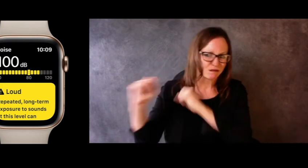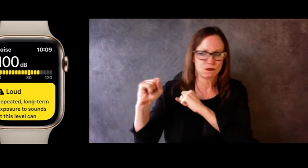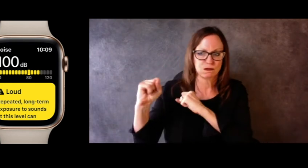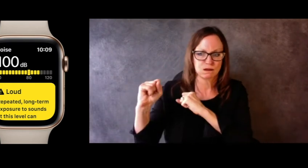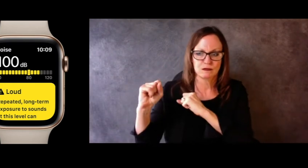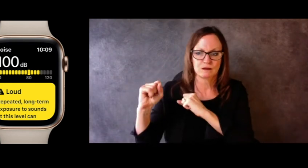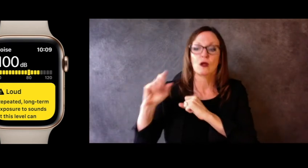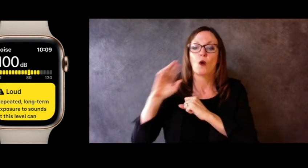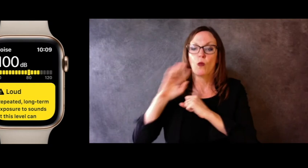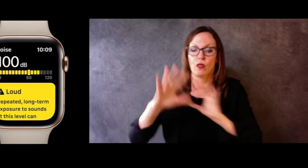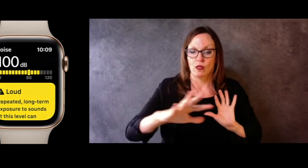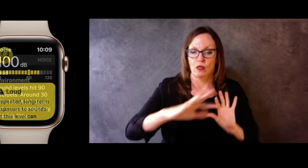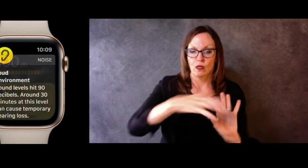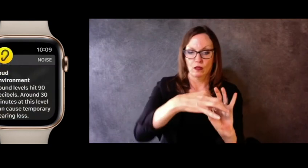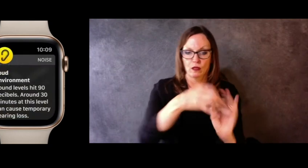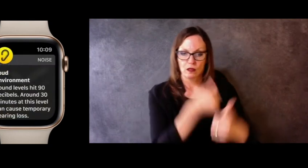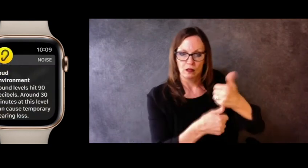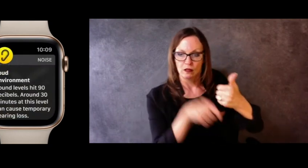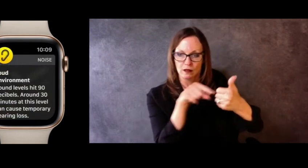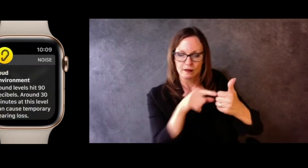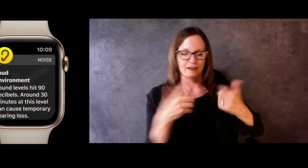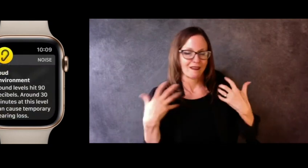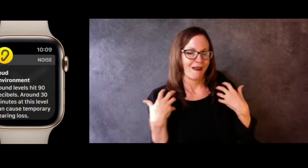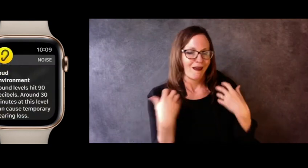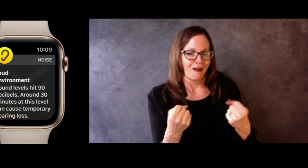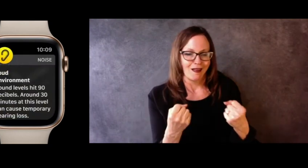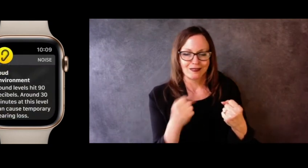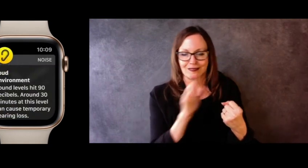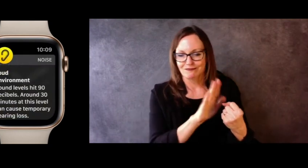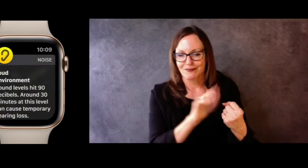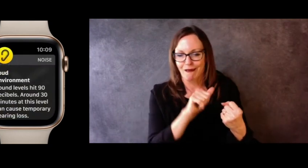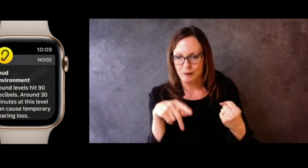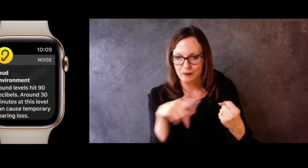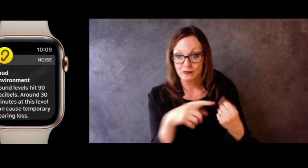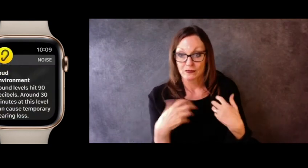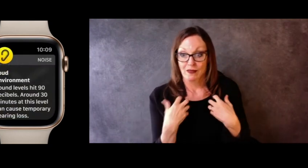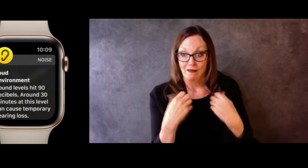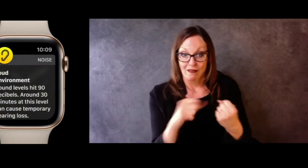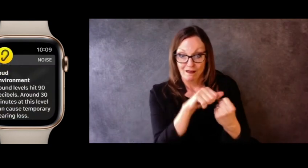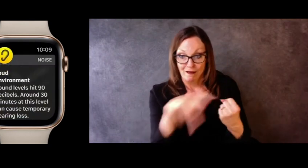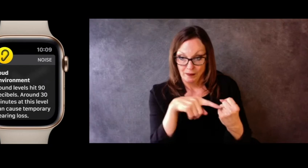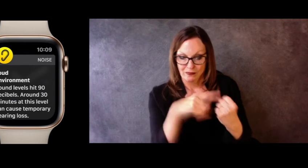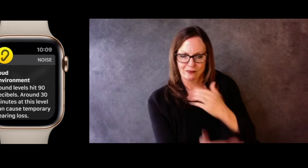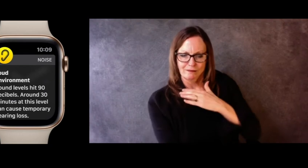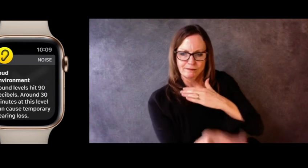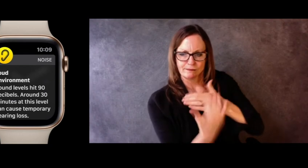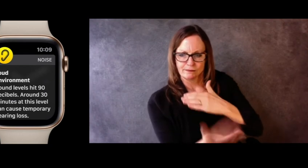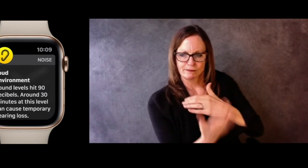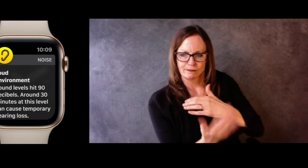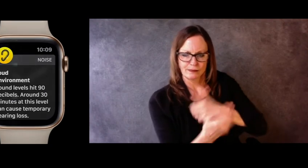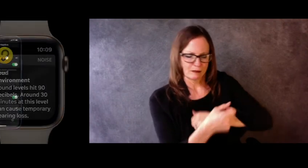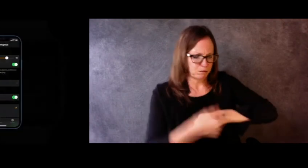the microphone to detect the decibels around you and can notify you if the sound in your environment reaches a level that could impact your hearing